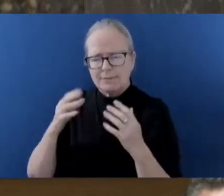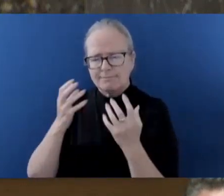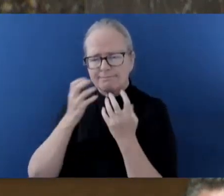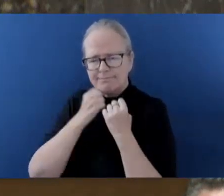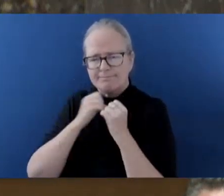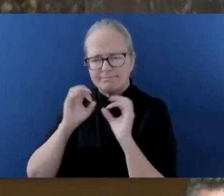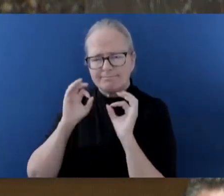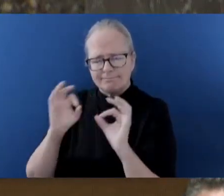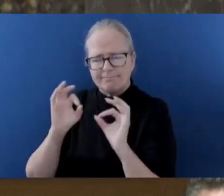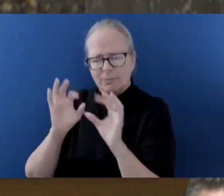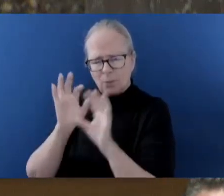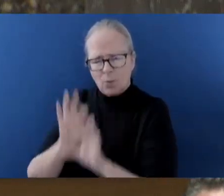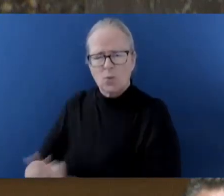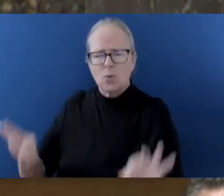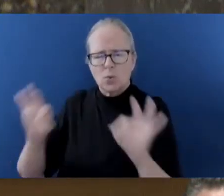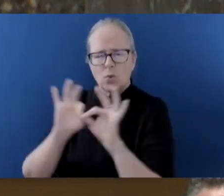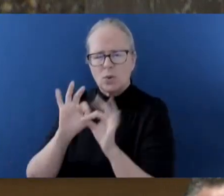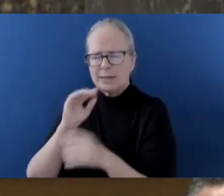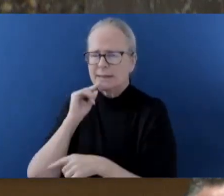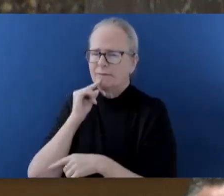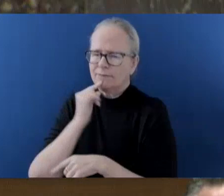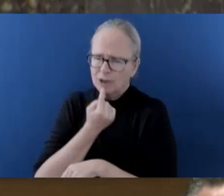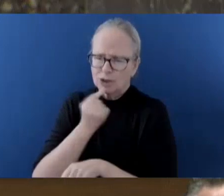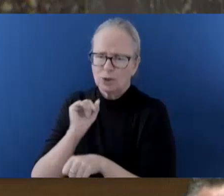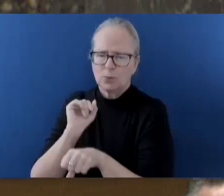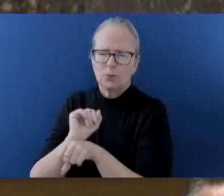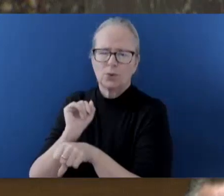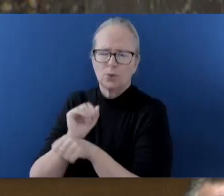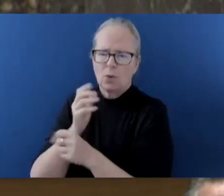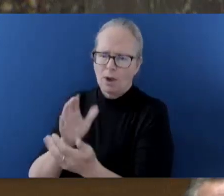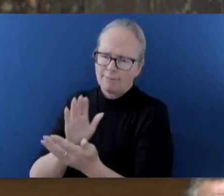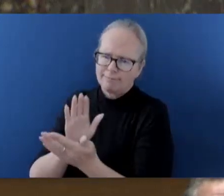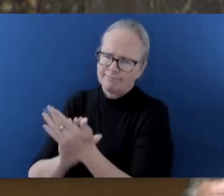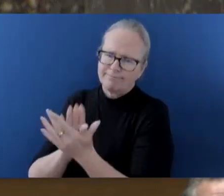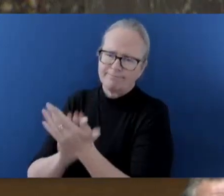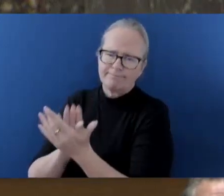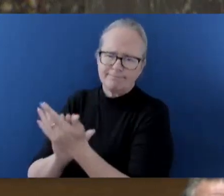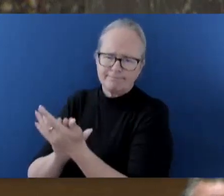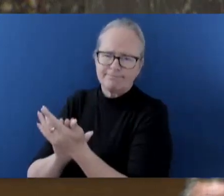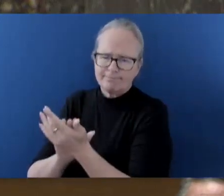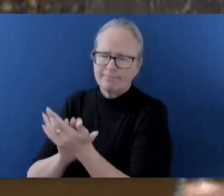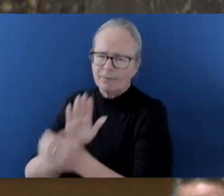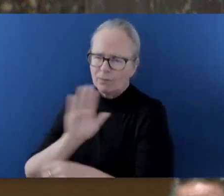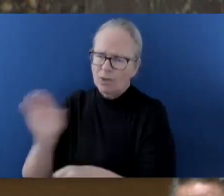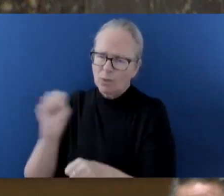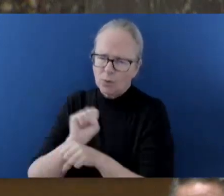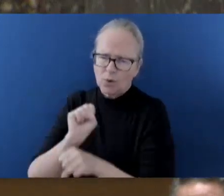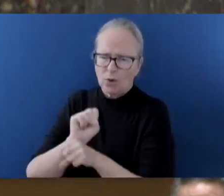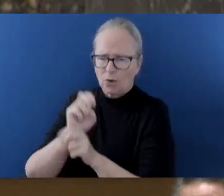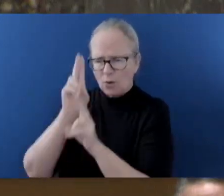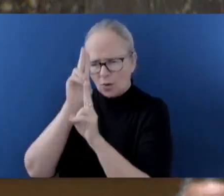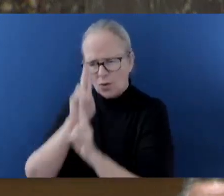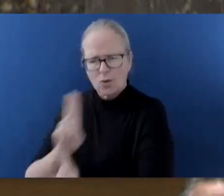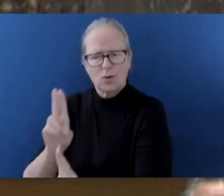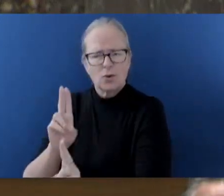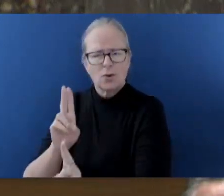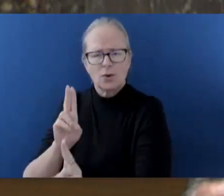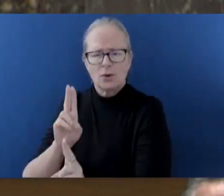and we want to compliment them, and we've continued to work to expand